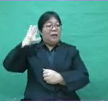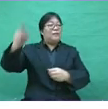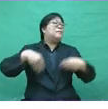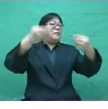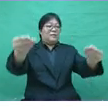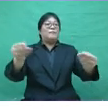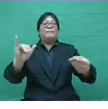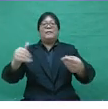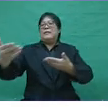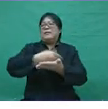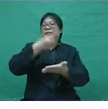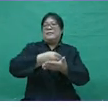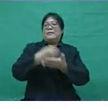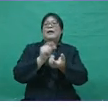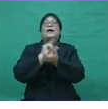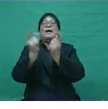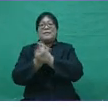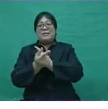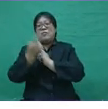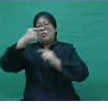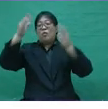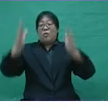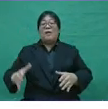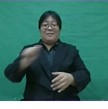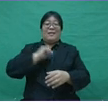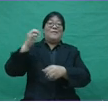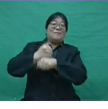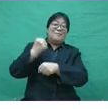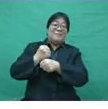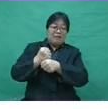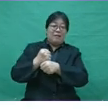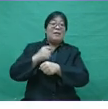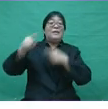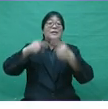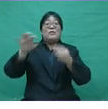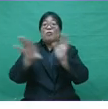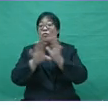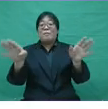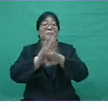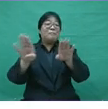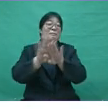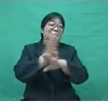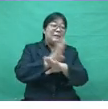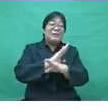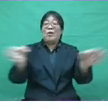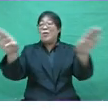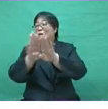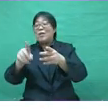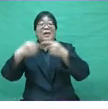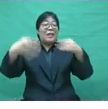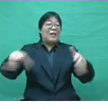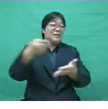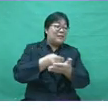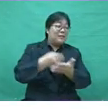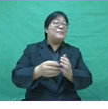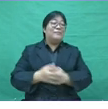of income replacement for the self-employed when the businesses is closed or loss of income has occurred.